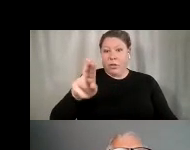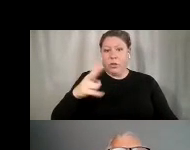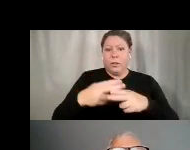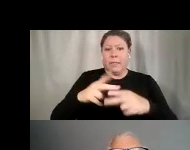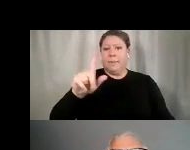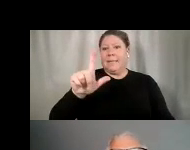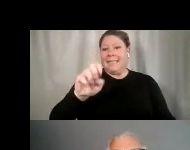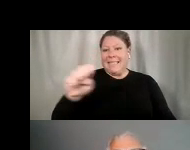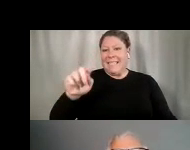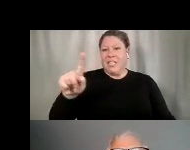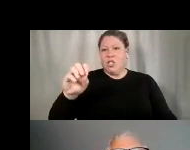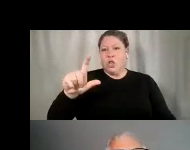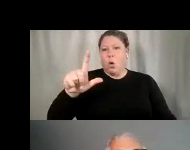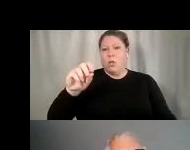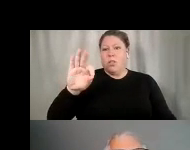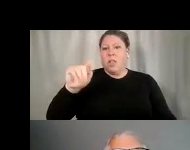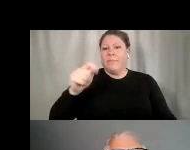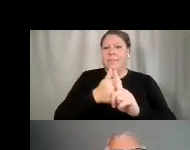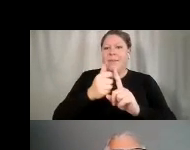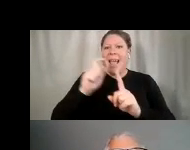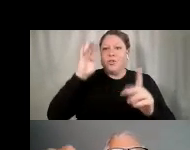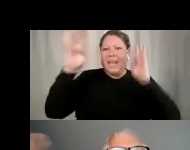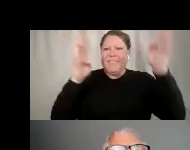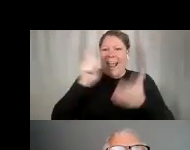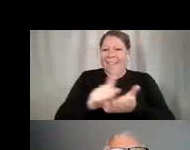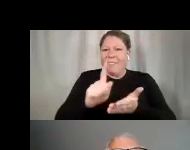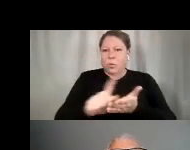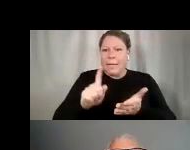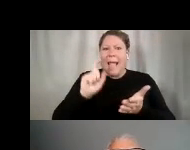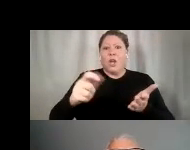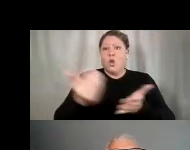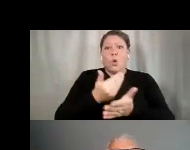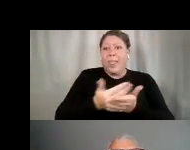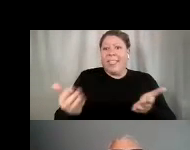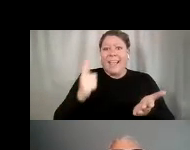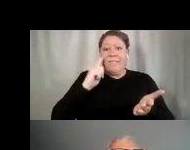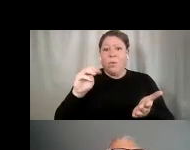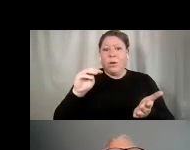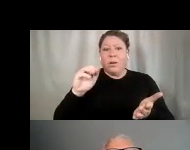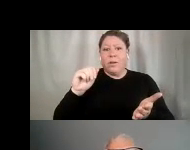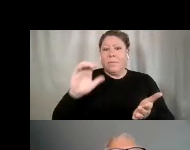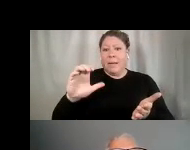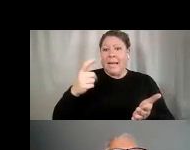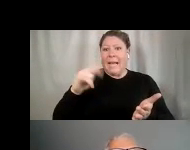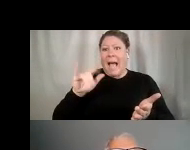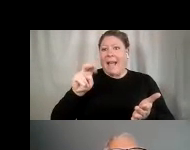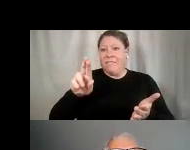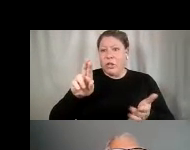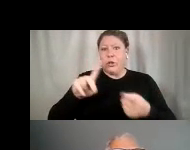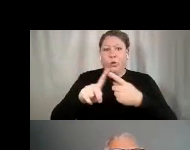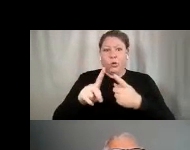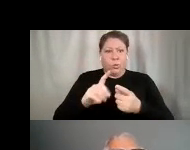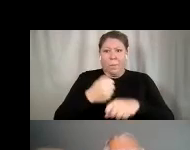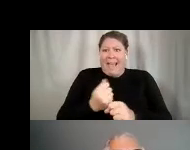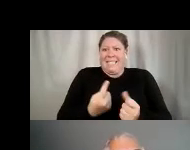be innovated every week. He had to think of a new thing for MacGyver to do. Now, MacGyver, he came up with innovative gadget,